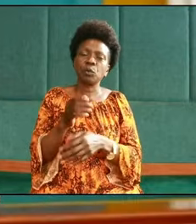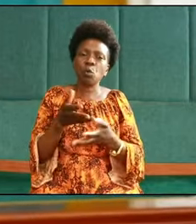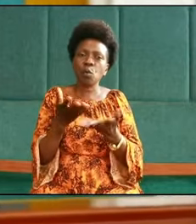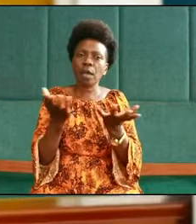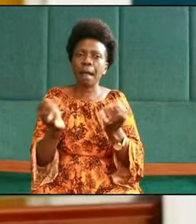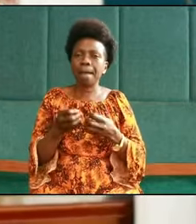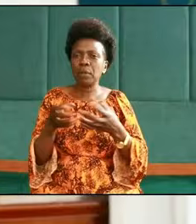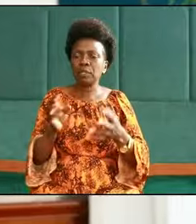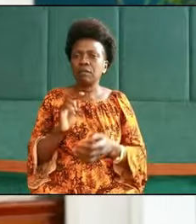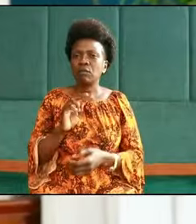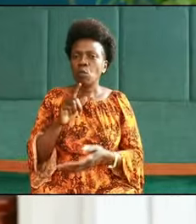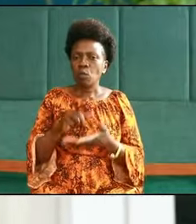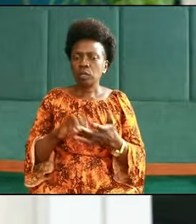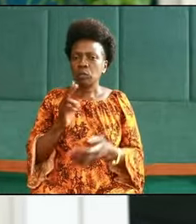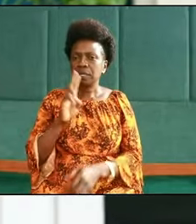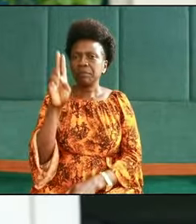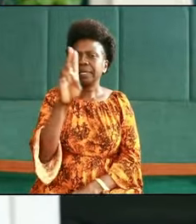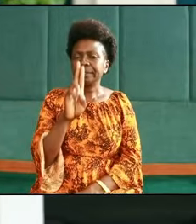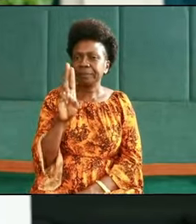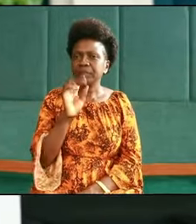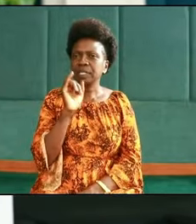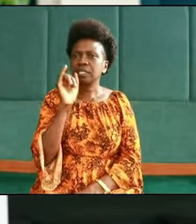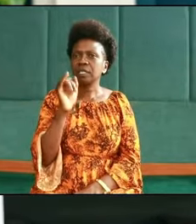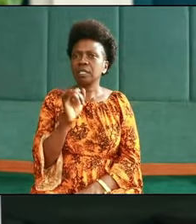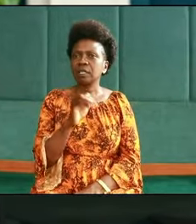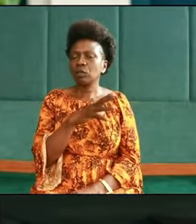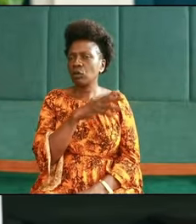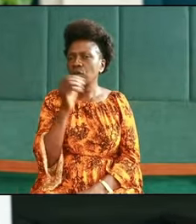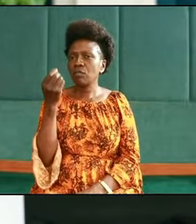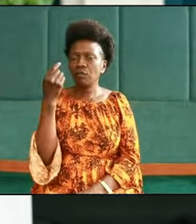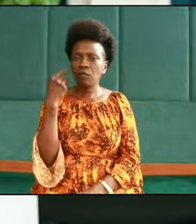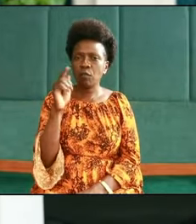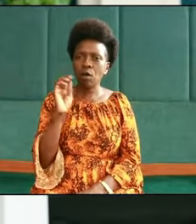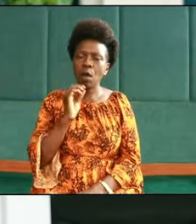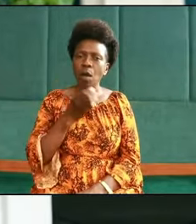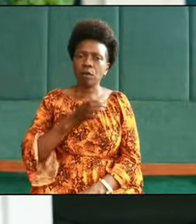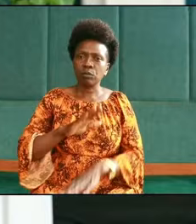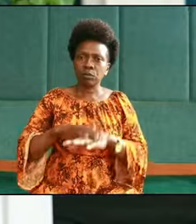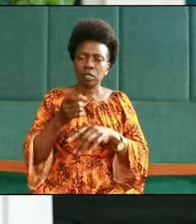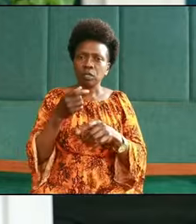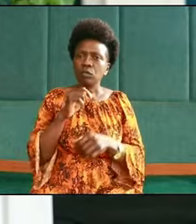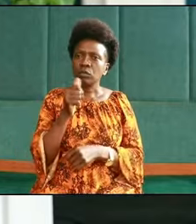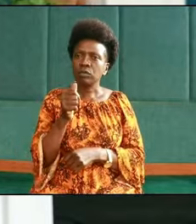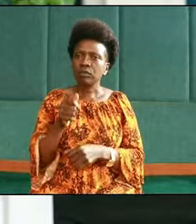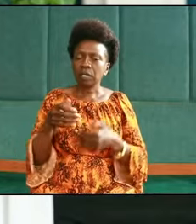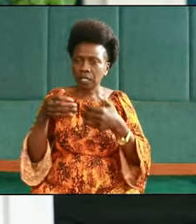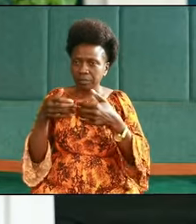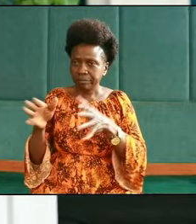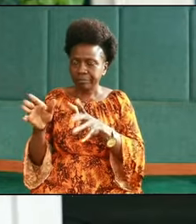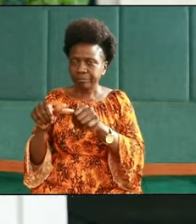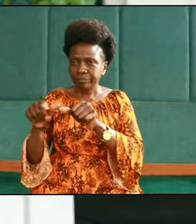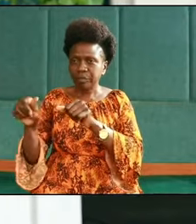where most of what we spend is only for our good, and not for the furtherance of the